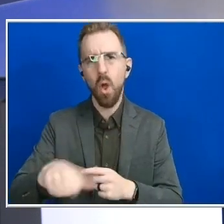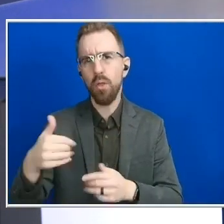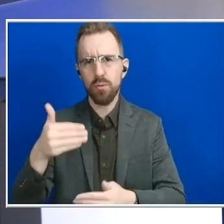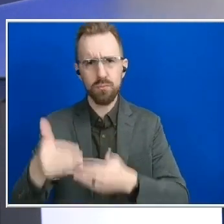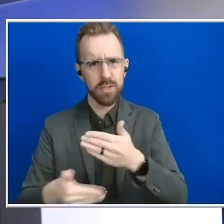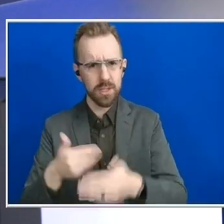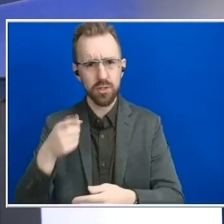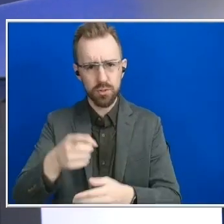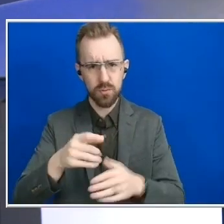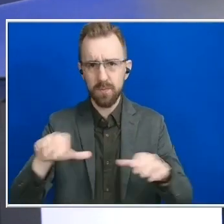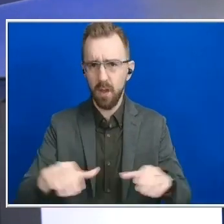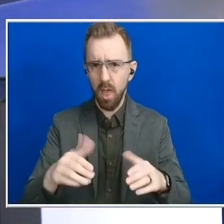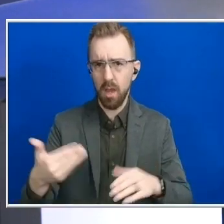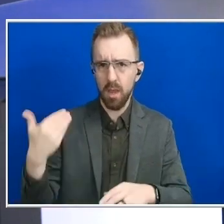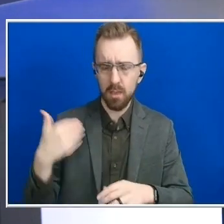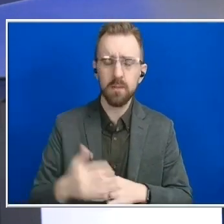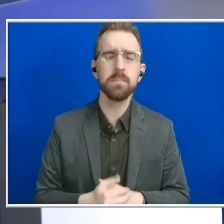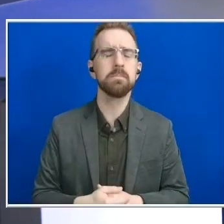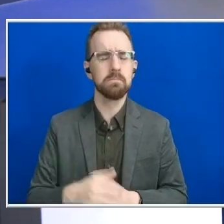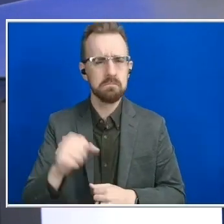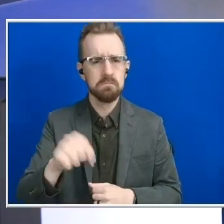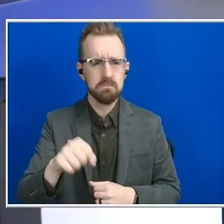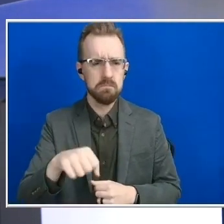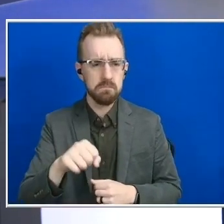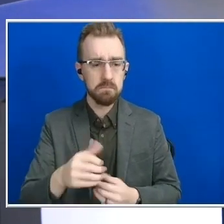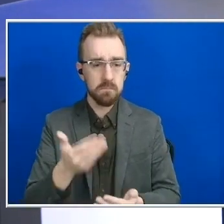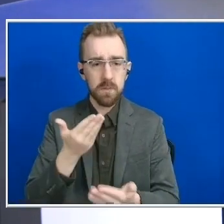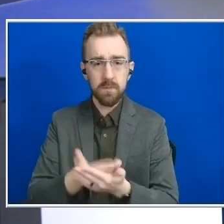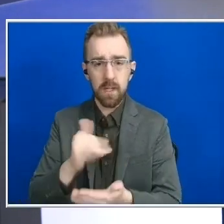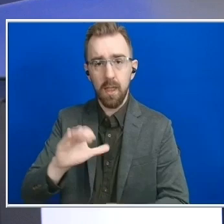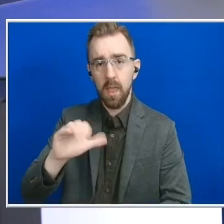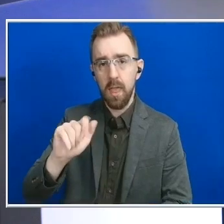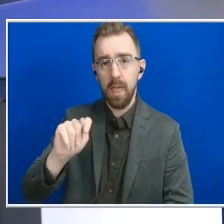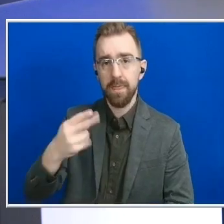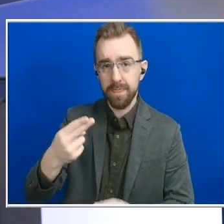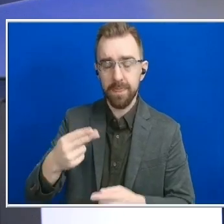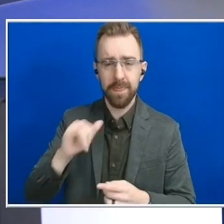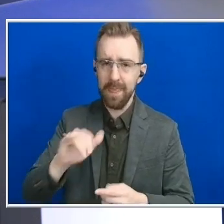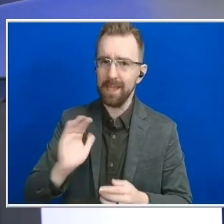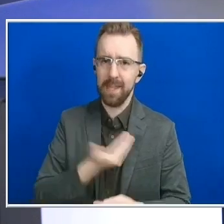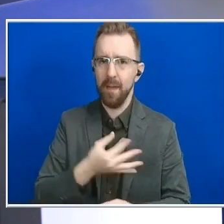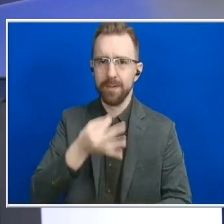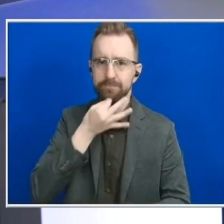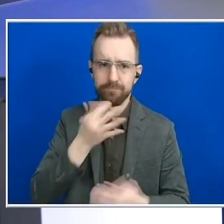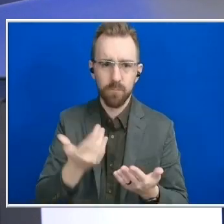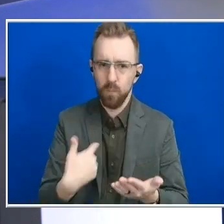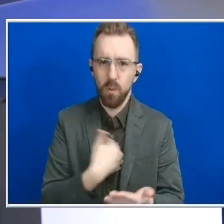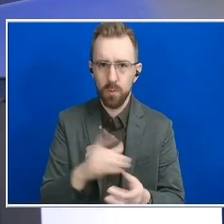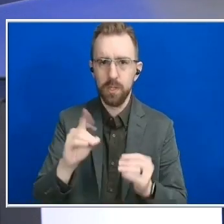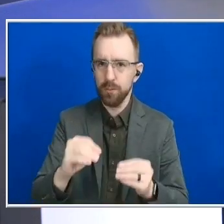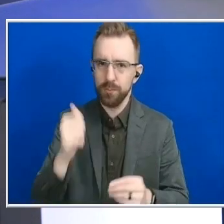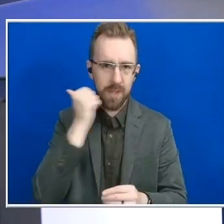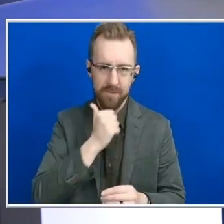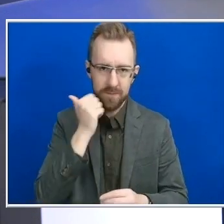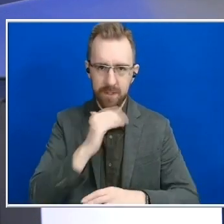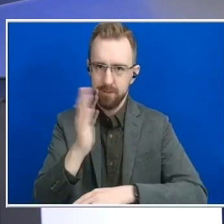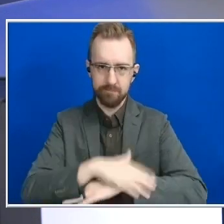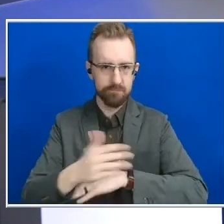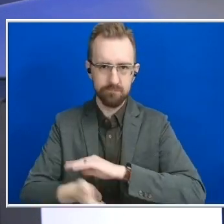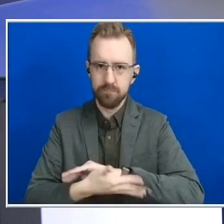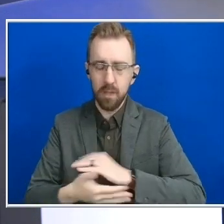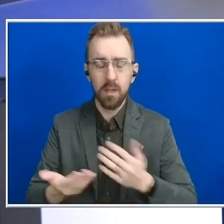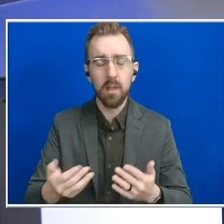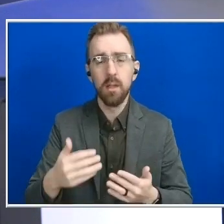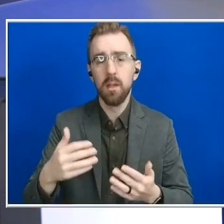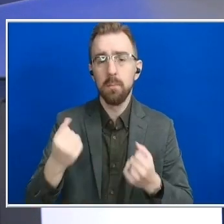perform? Right. Well, the fact that it's catheter-based, that is our wheelhouse. That is what we do day in and day out. So many of the elements